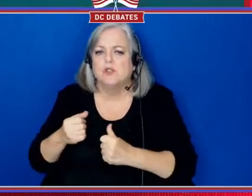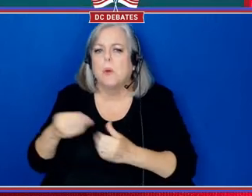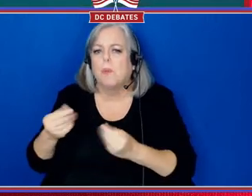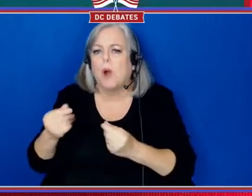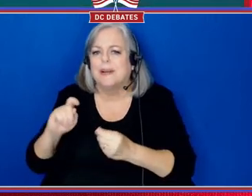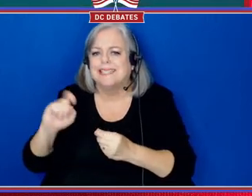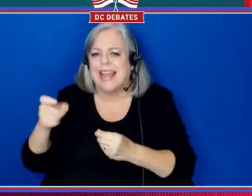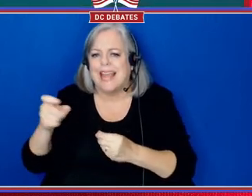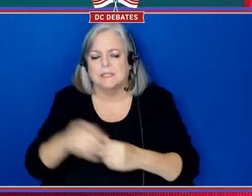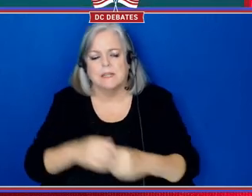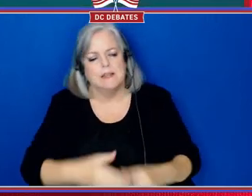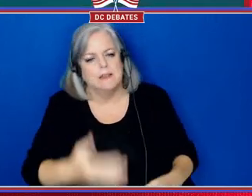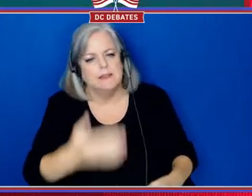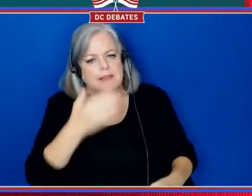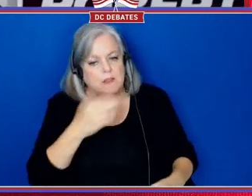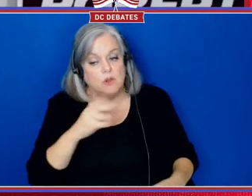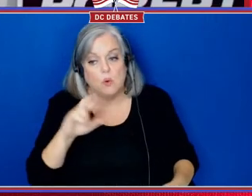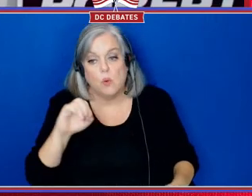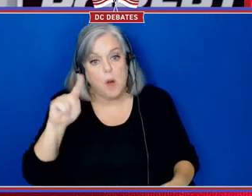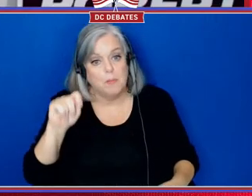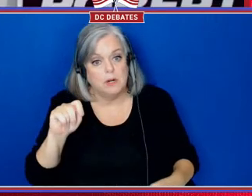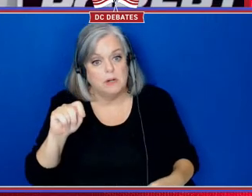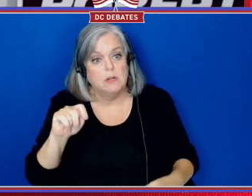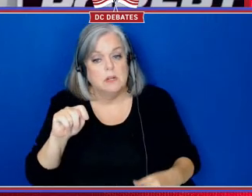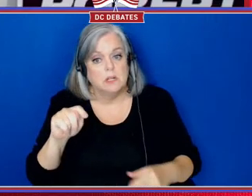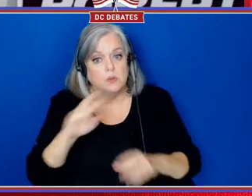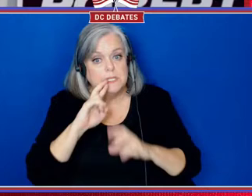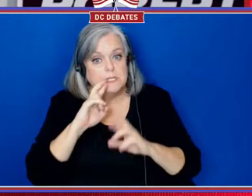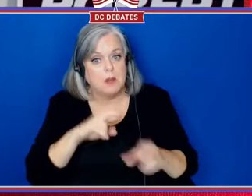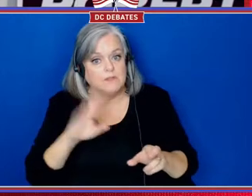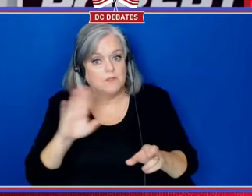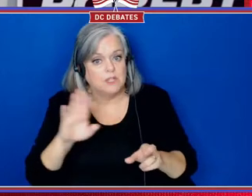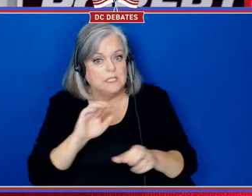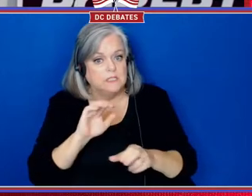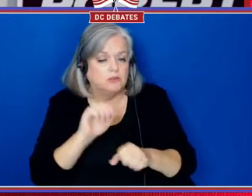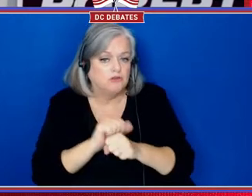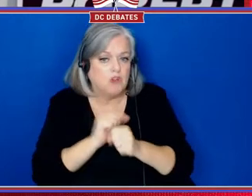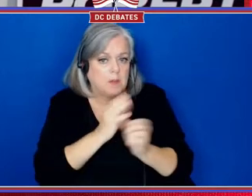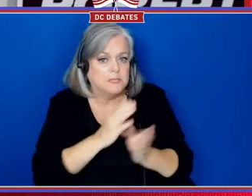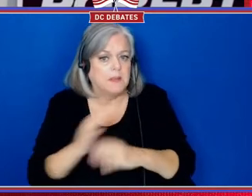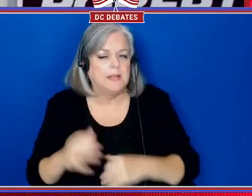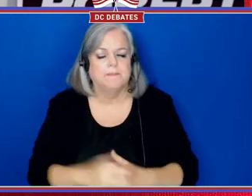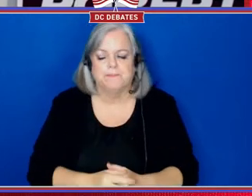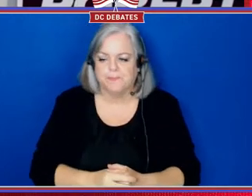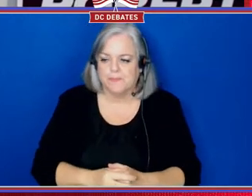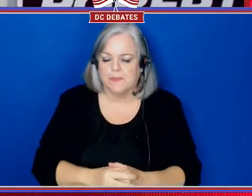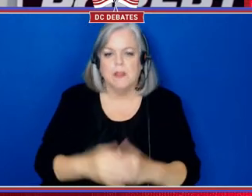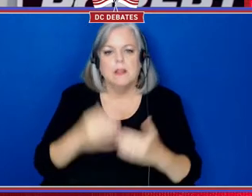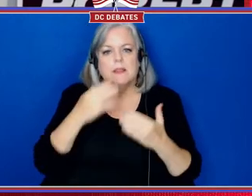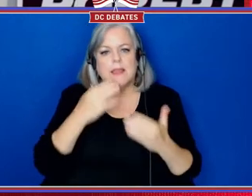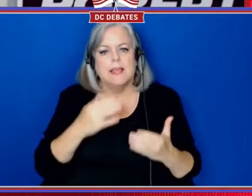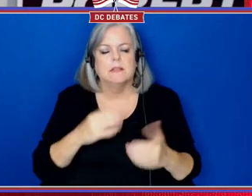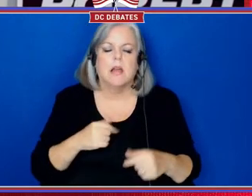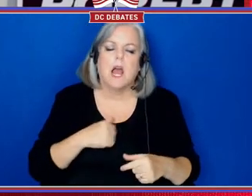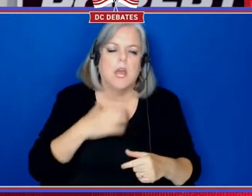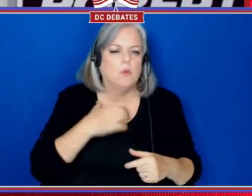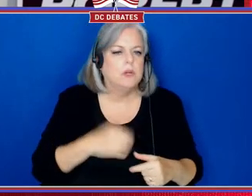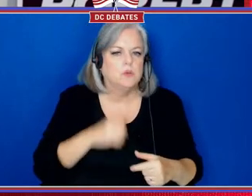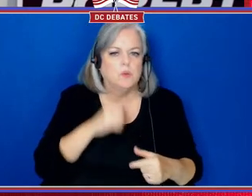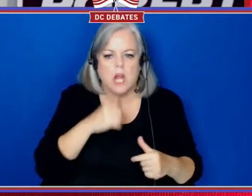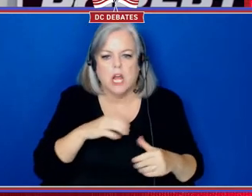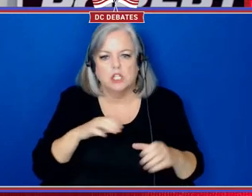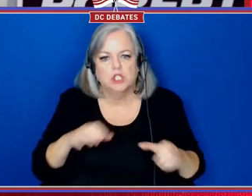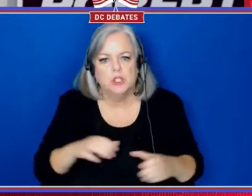about his jobs plan. Thank you. I appreciate it. I wish we weren't doing fear mongering. And actually, what the mayor could do is actually